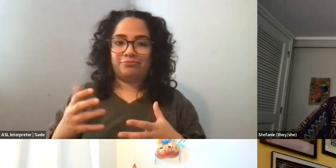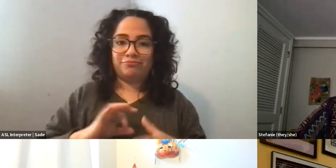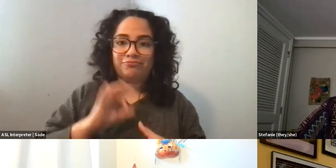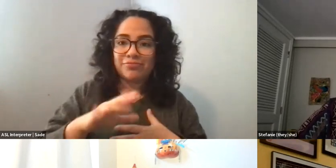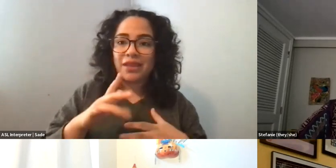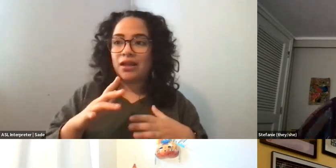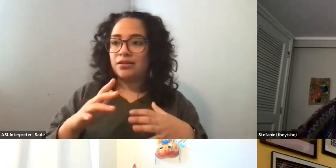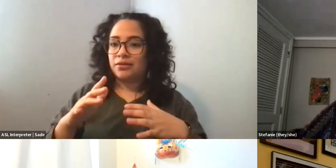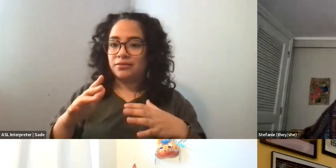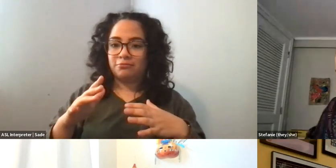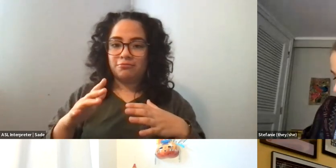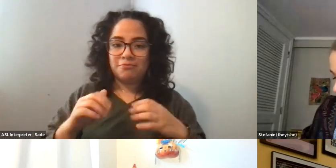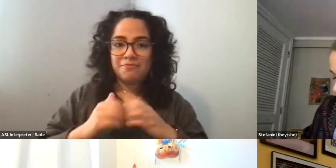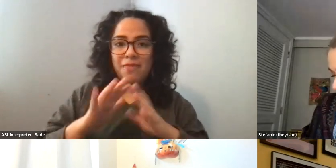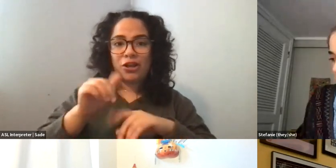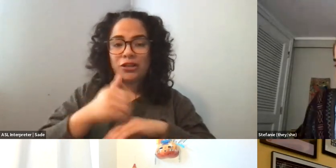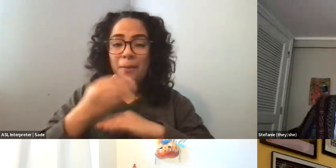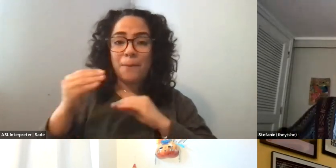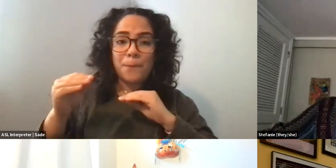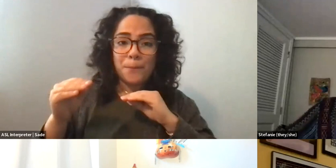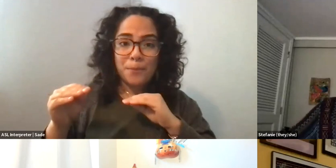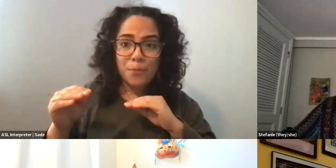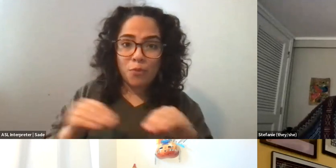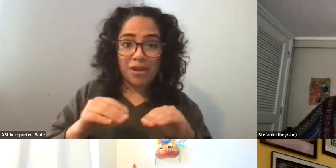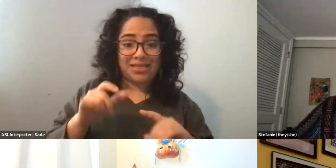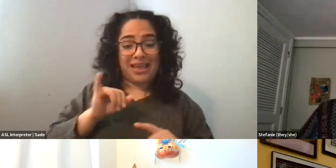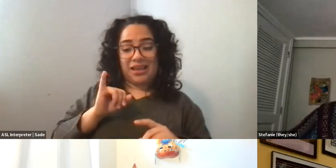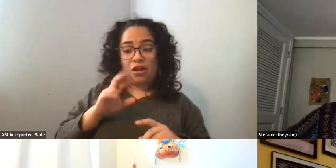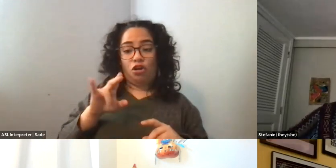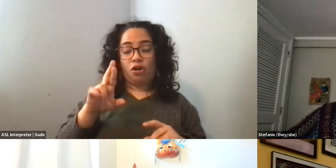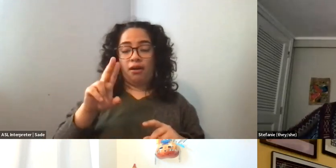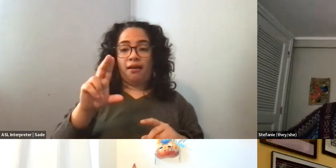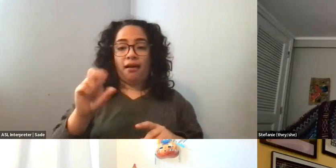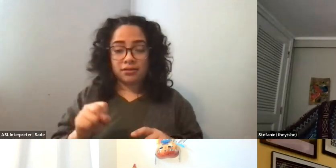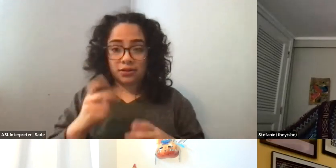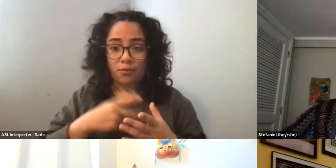a movement, which the Icarus Project doesn't even exist anymore, but it exists in